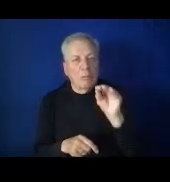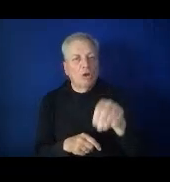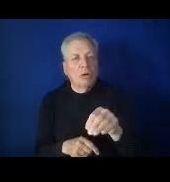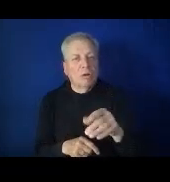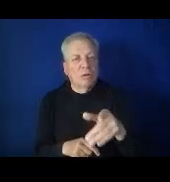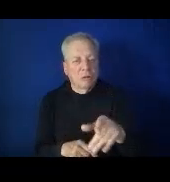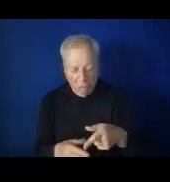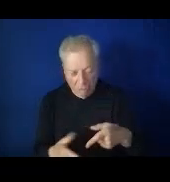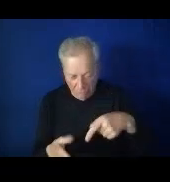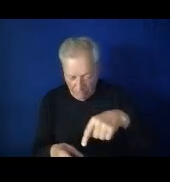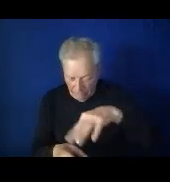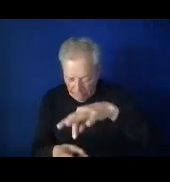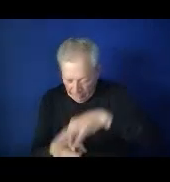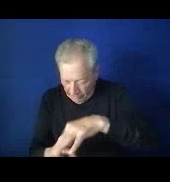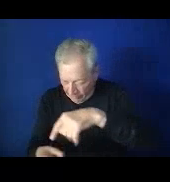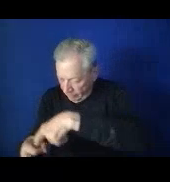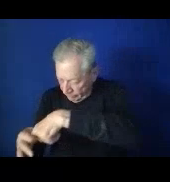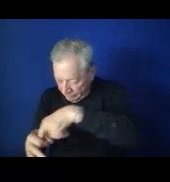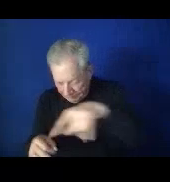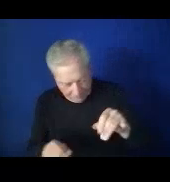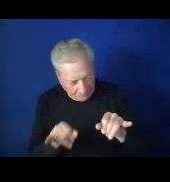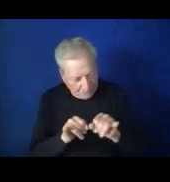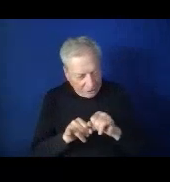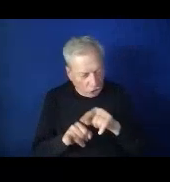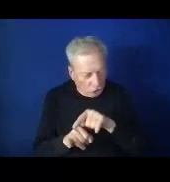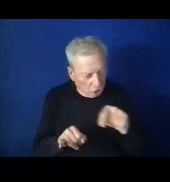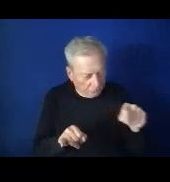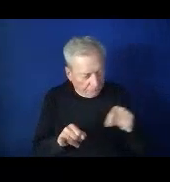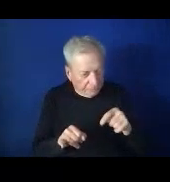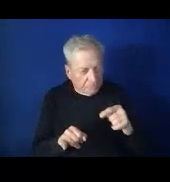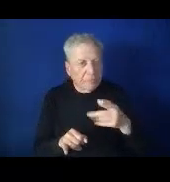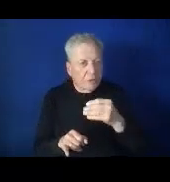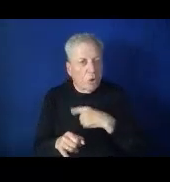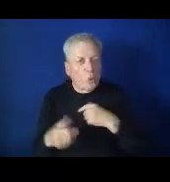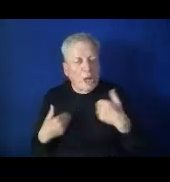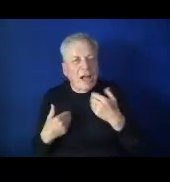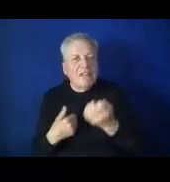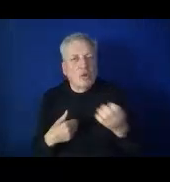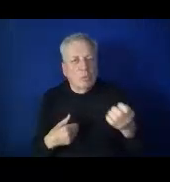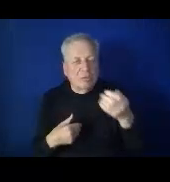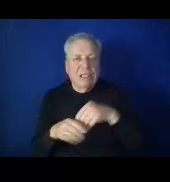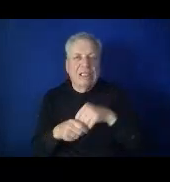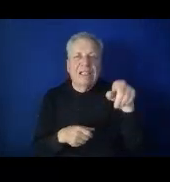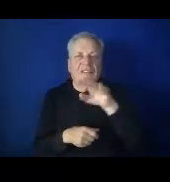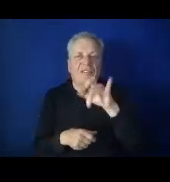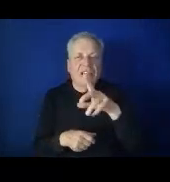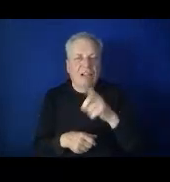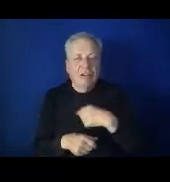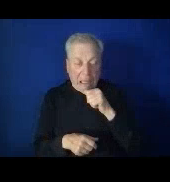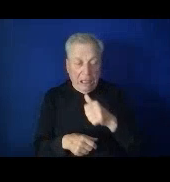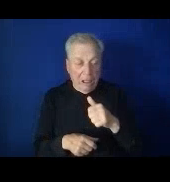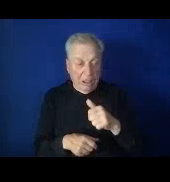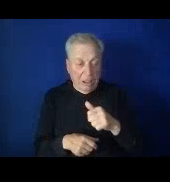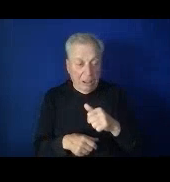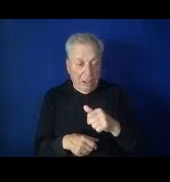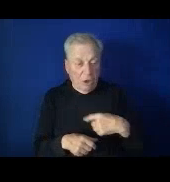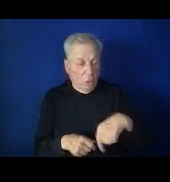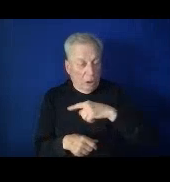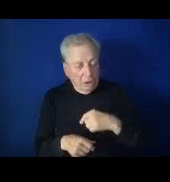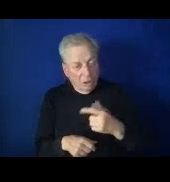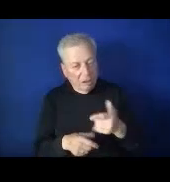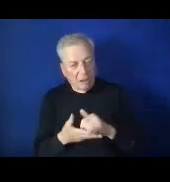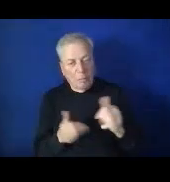in the ground that actually measure the gas coming out of the ground. We have instruments out in the field. When I say we, this is not me. This is mostly